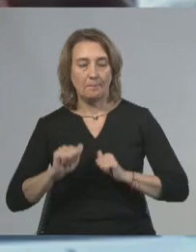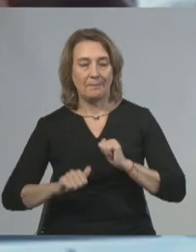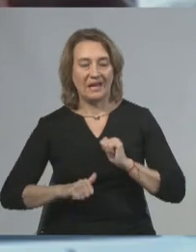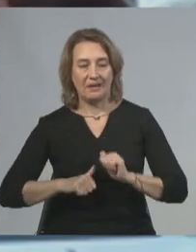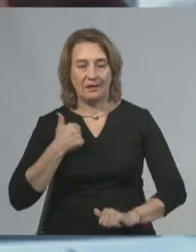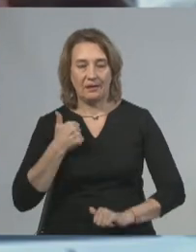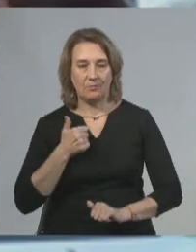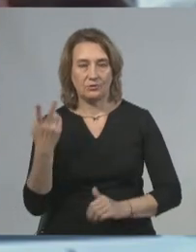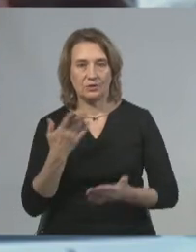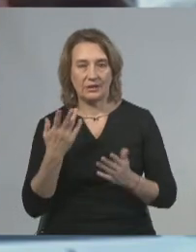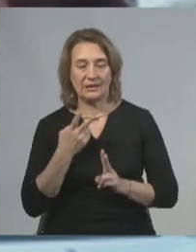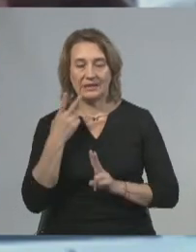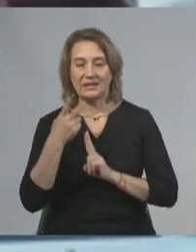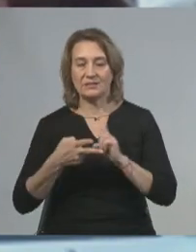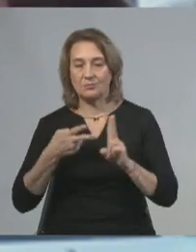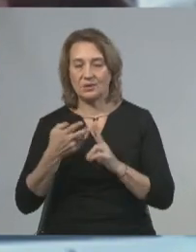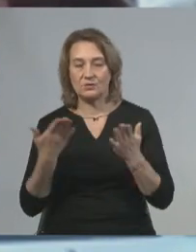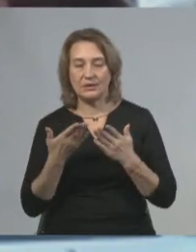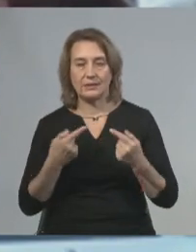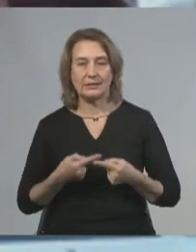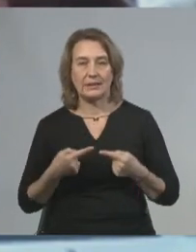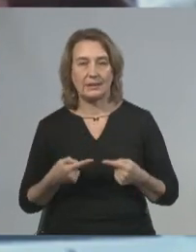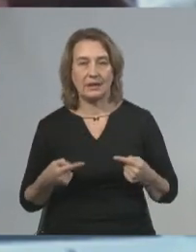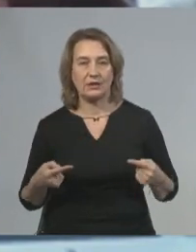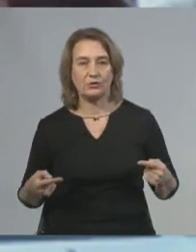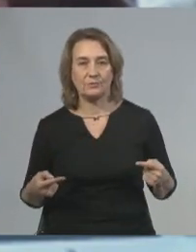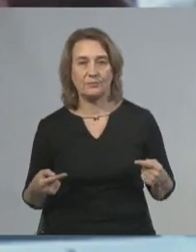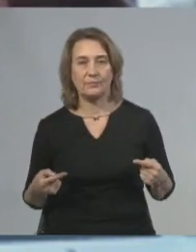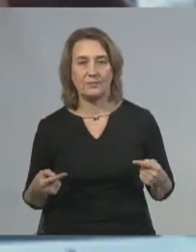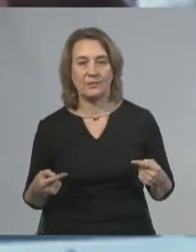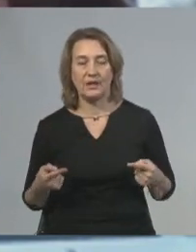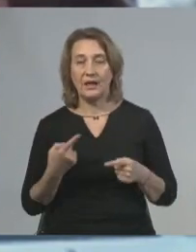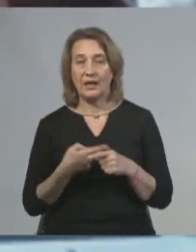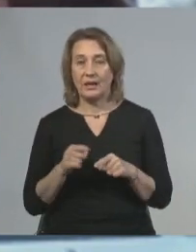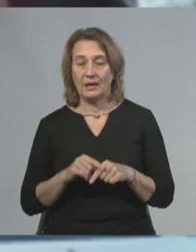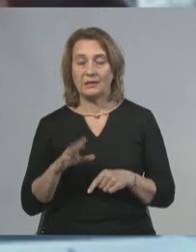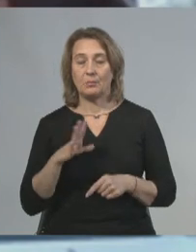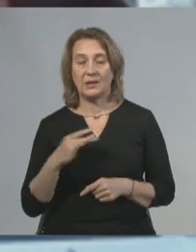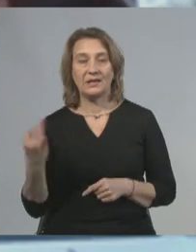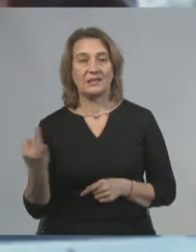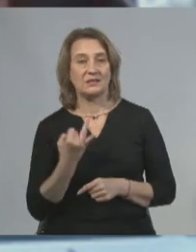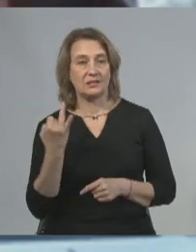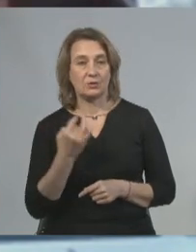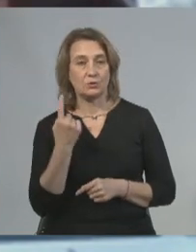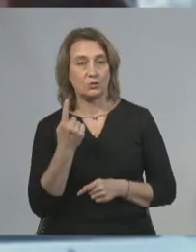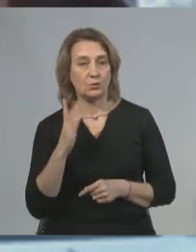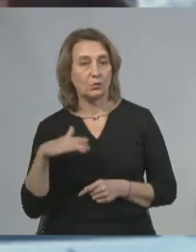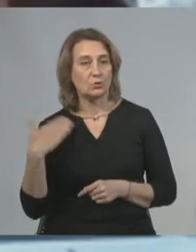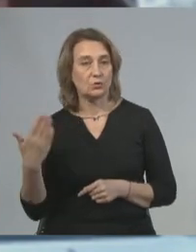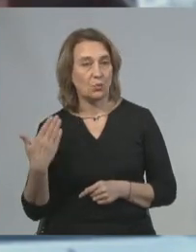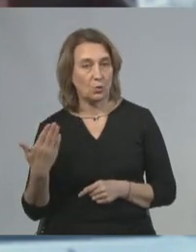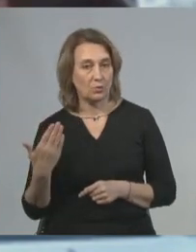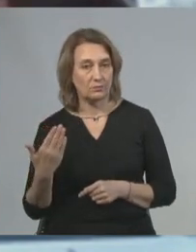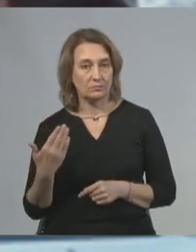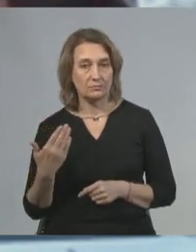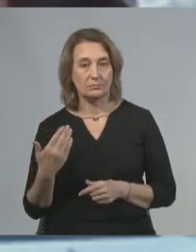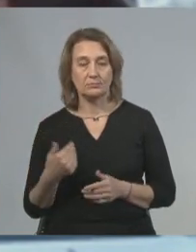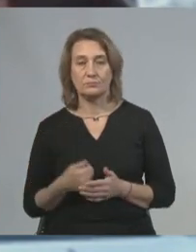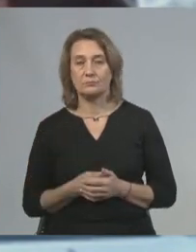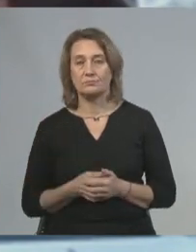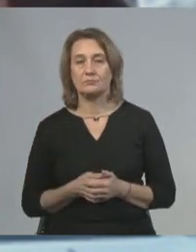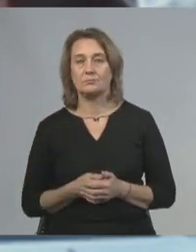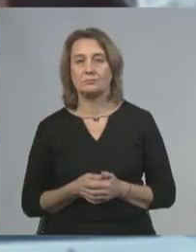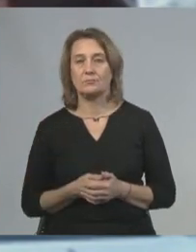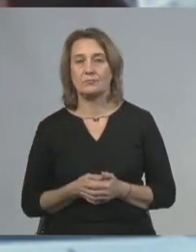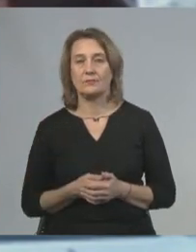and it was kind of interesting because on the one hand they they managed to change